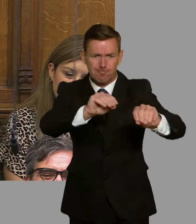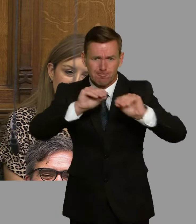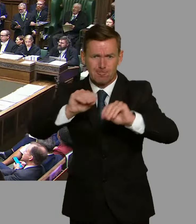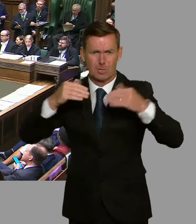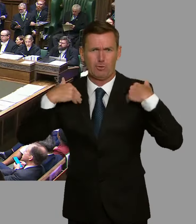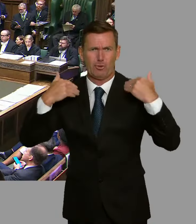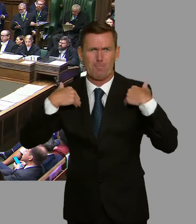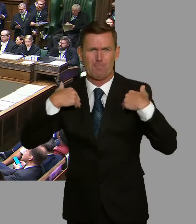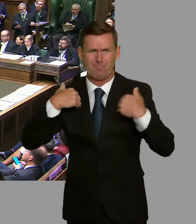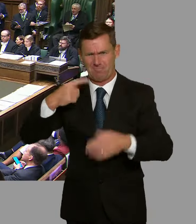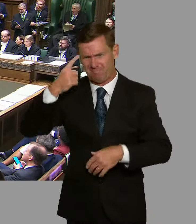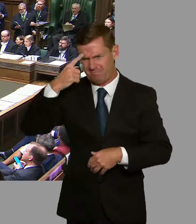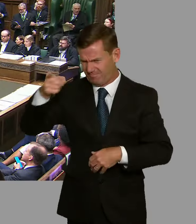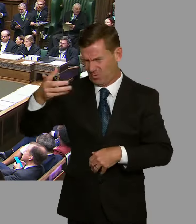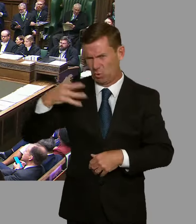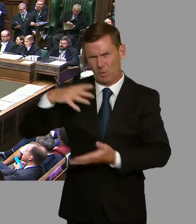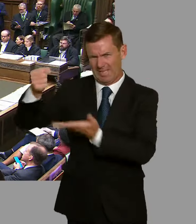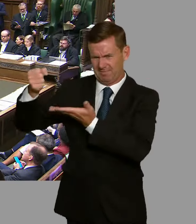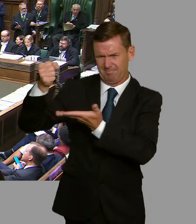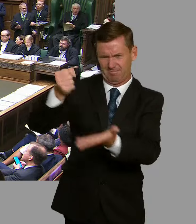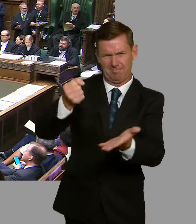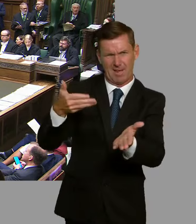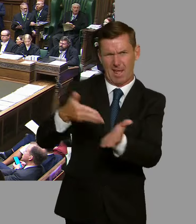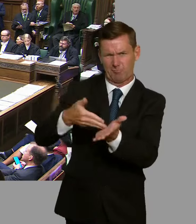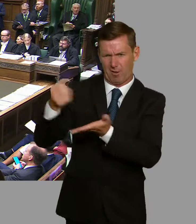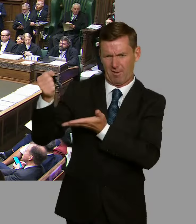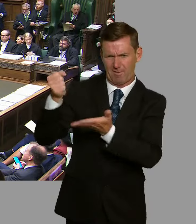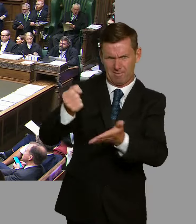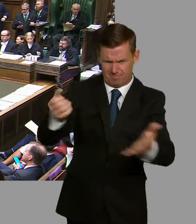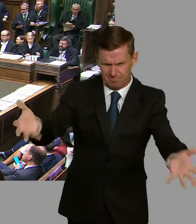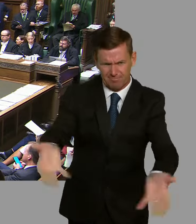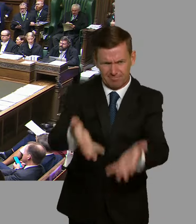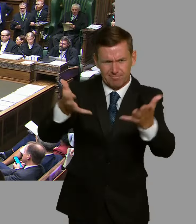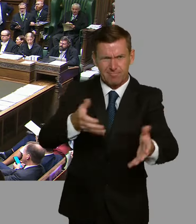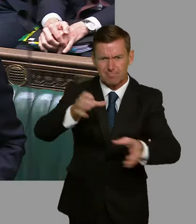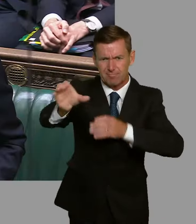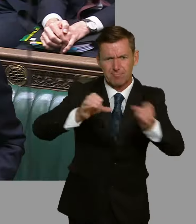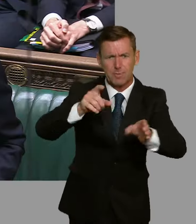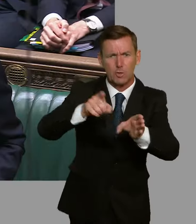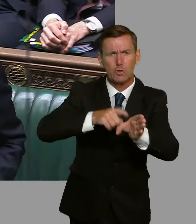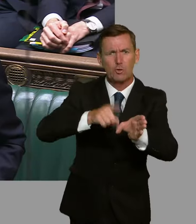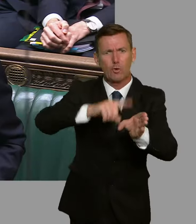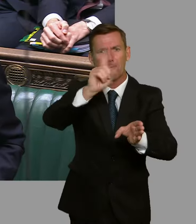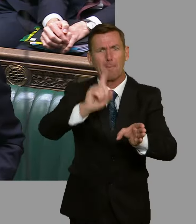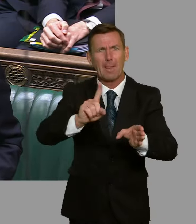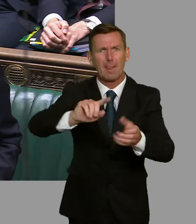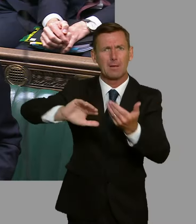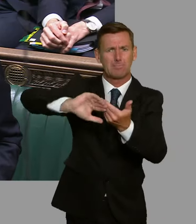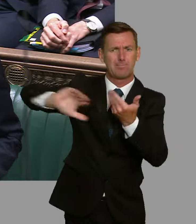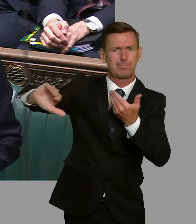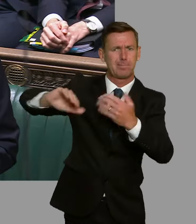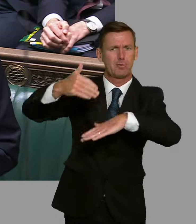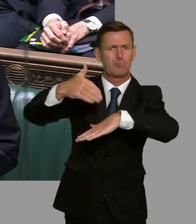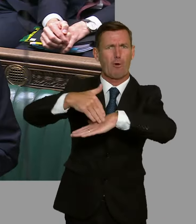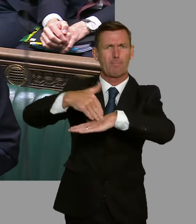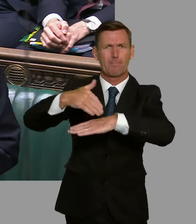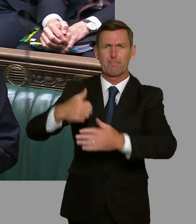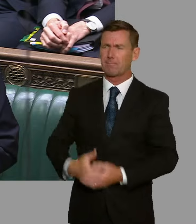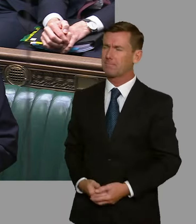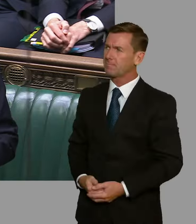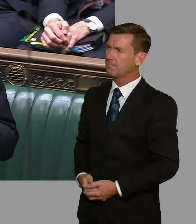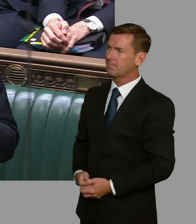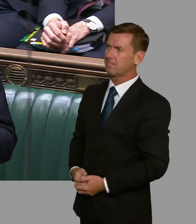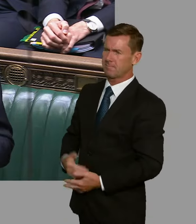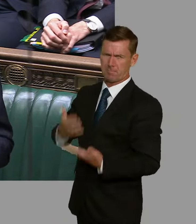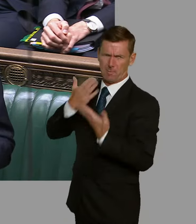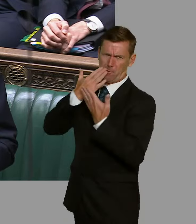work? Well, can I thank him? He's a great champion for how amateur boxing gyms can transform both physical and